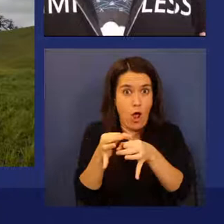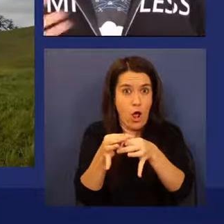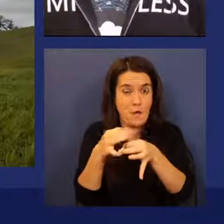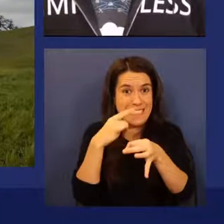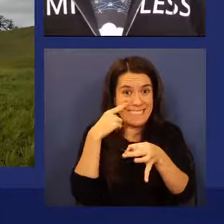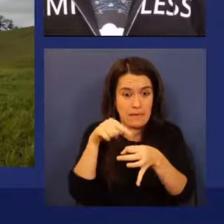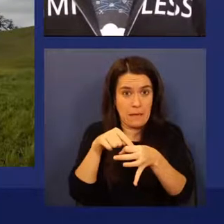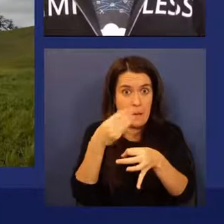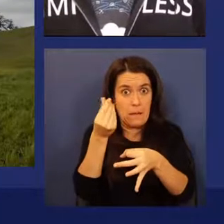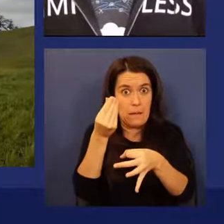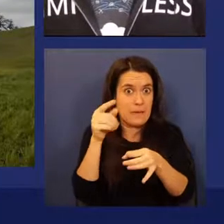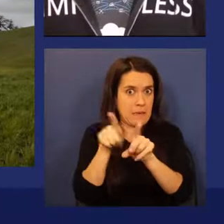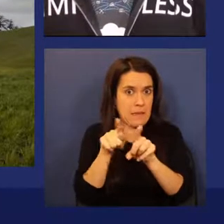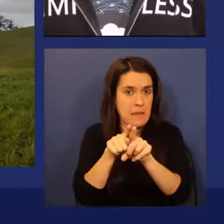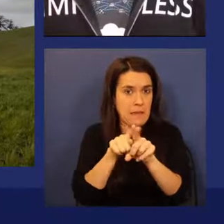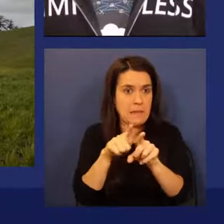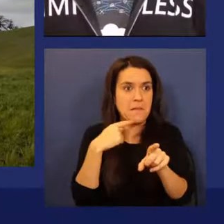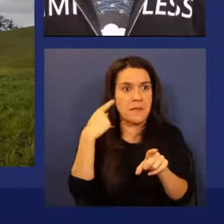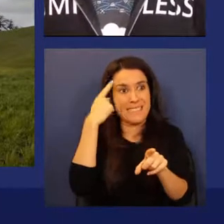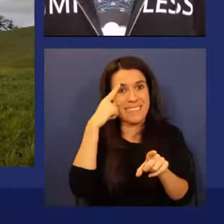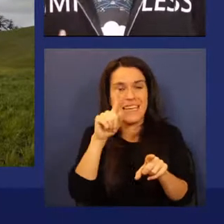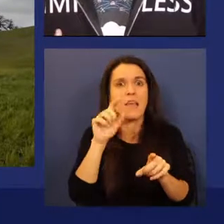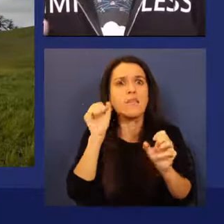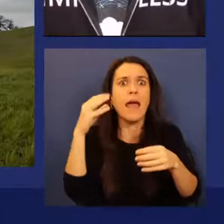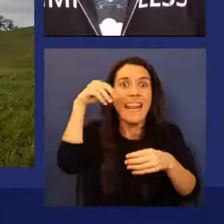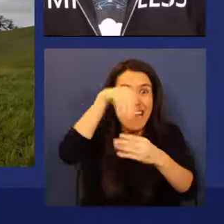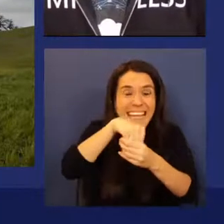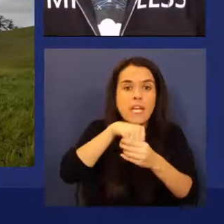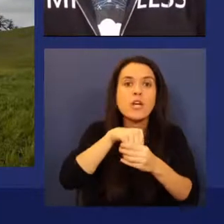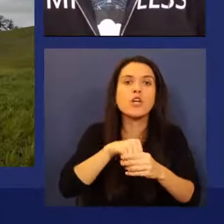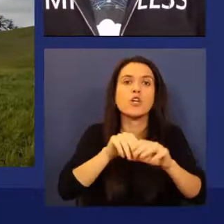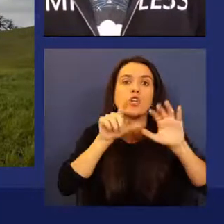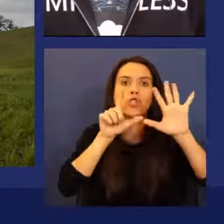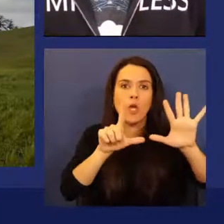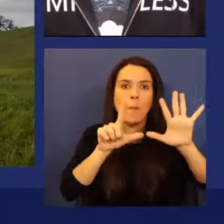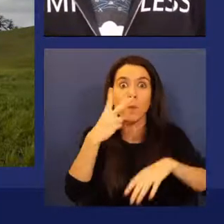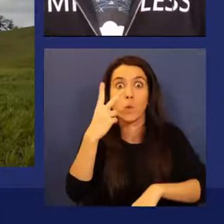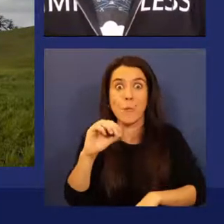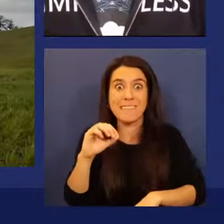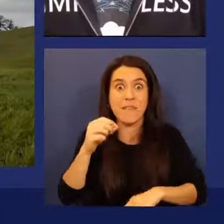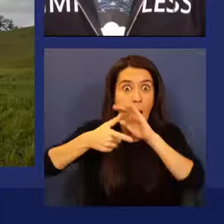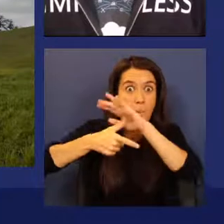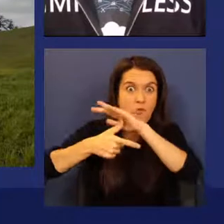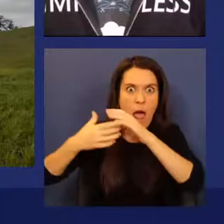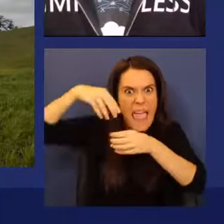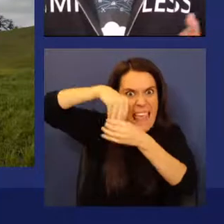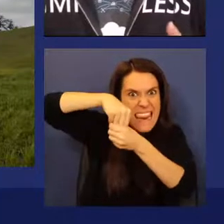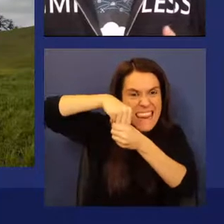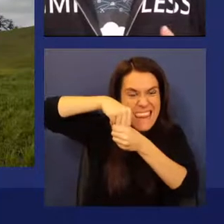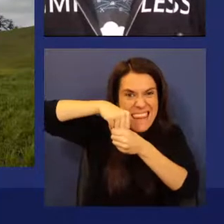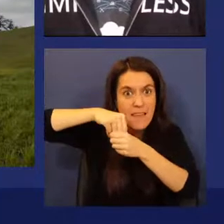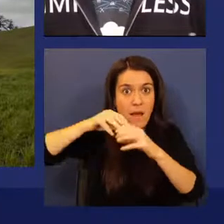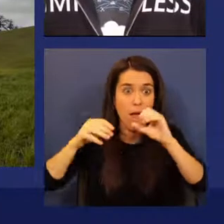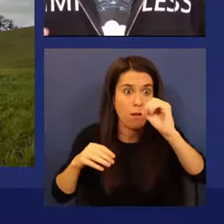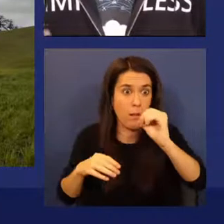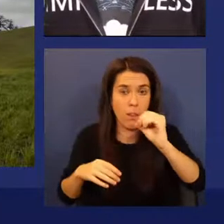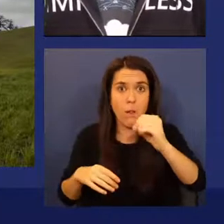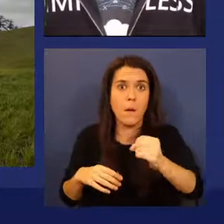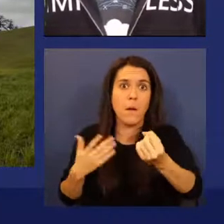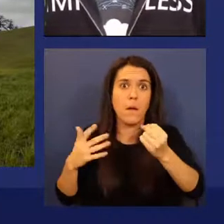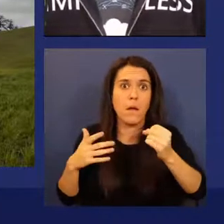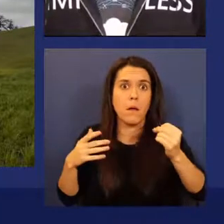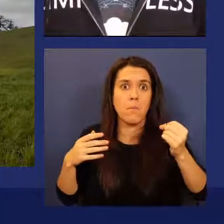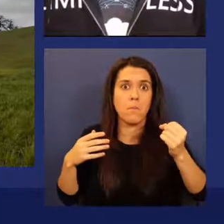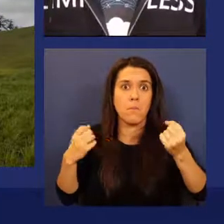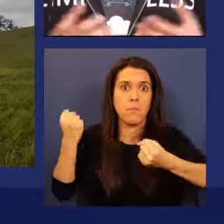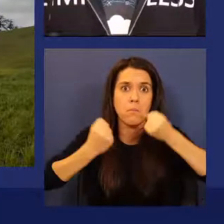piece that I can add a 720p camera to and bolt it onto anything, a vehicle, you know, a light post, you know,